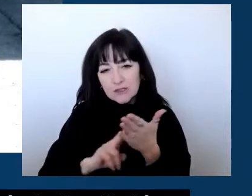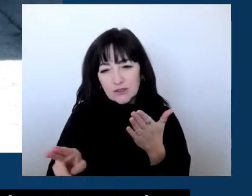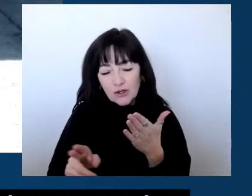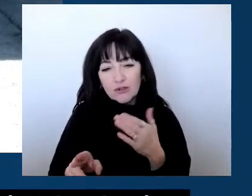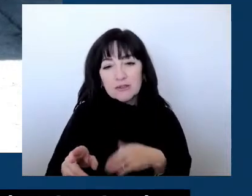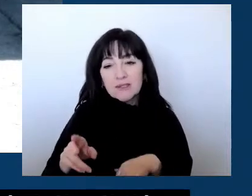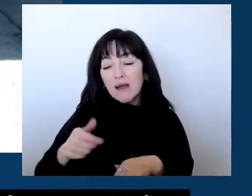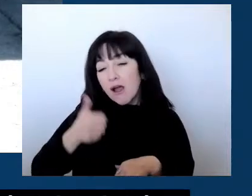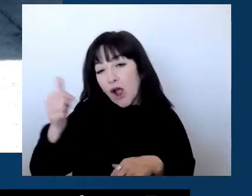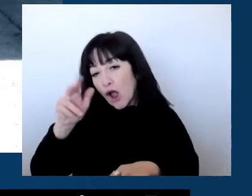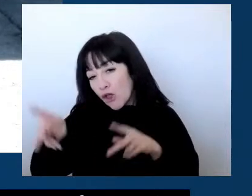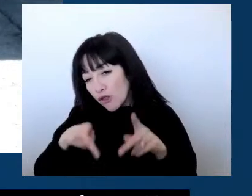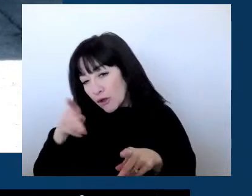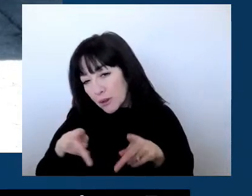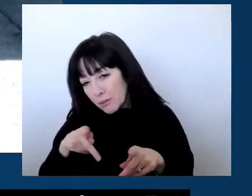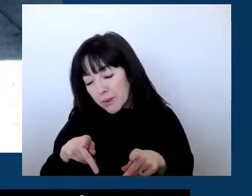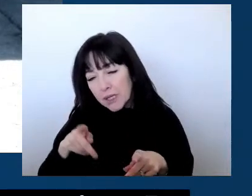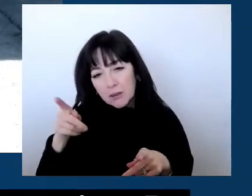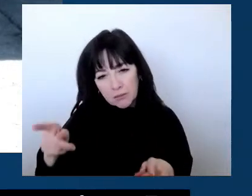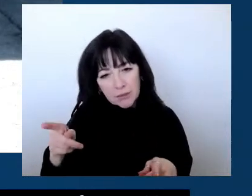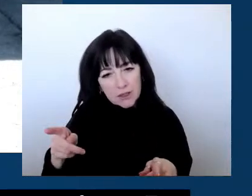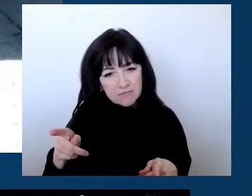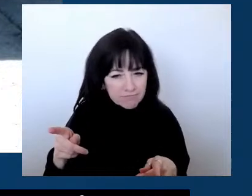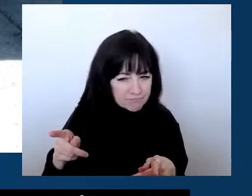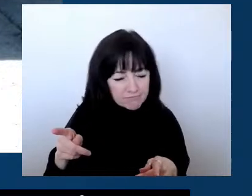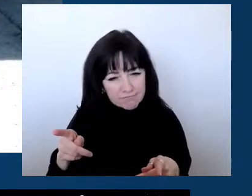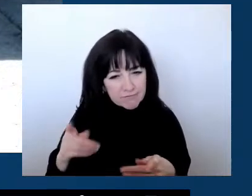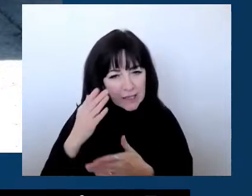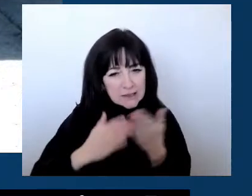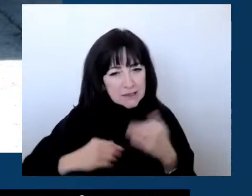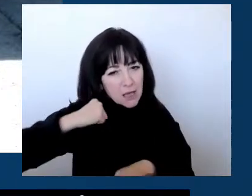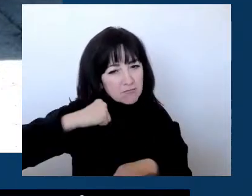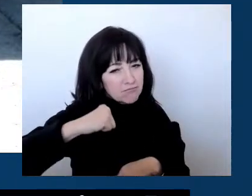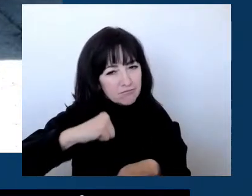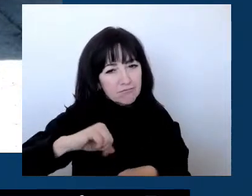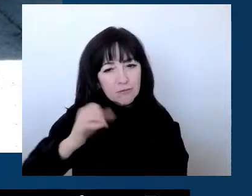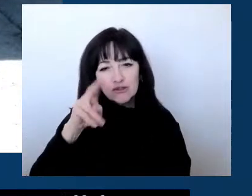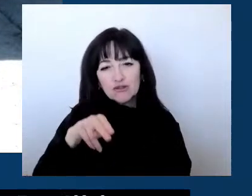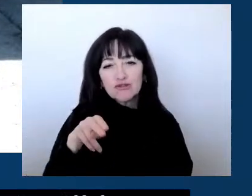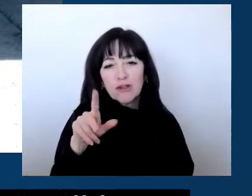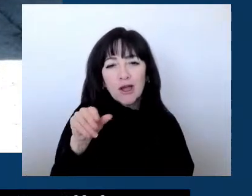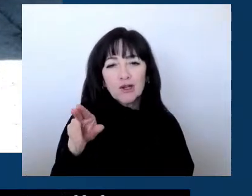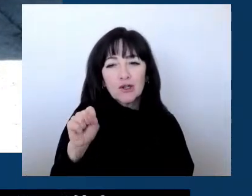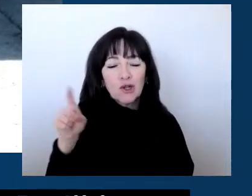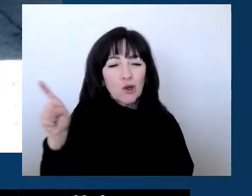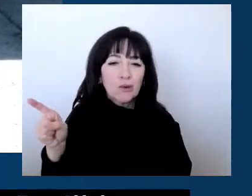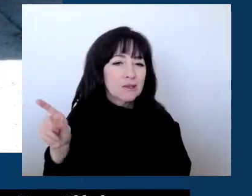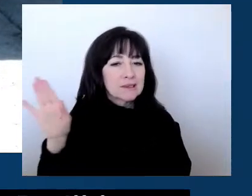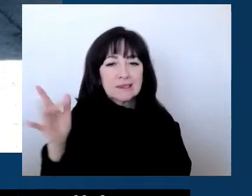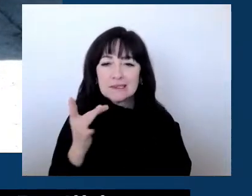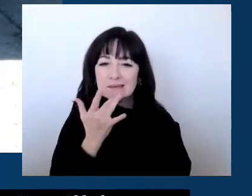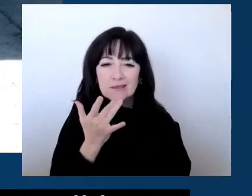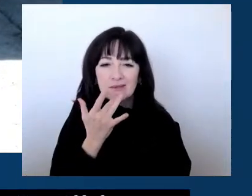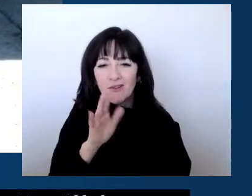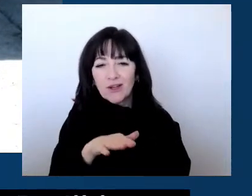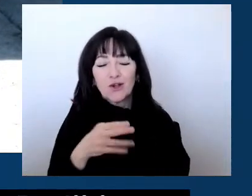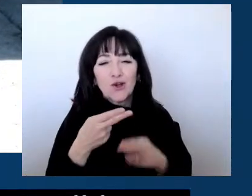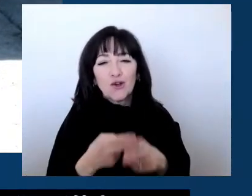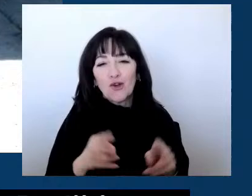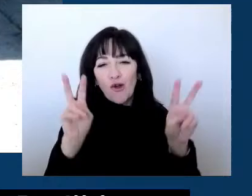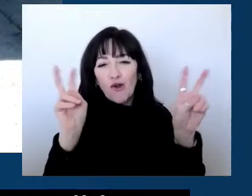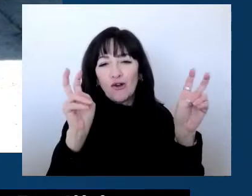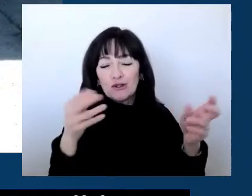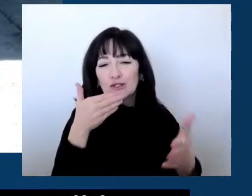ready to create some mischief. John Lewis likes to talk about, what does he like to talk about? Good trouble. Good trouble. A